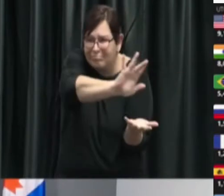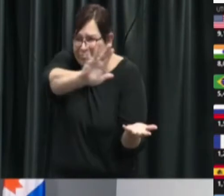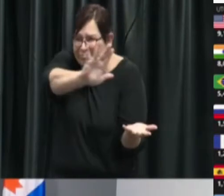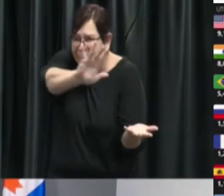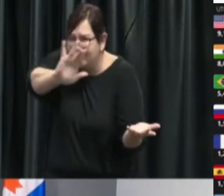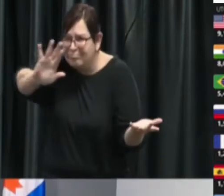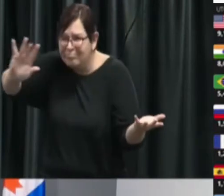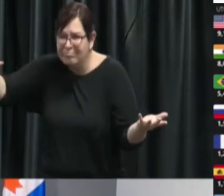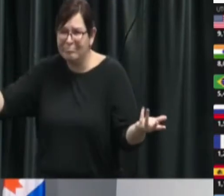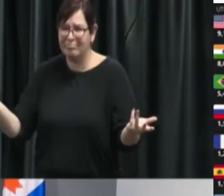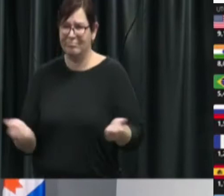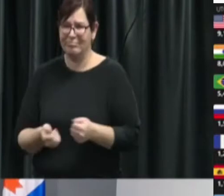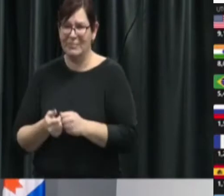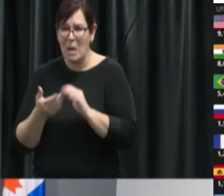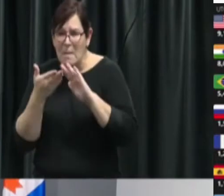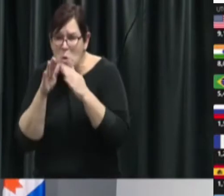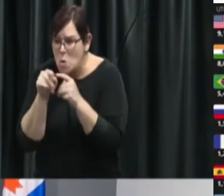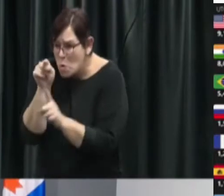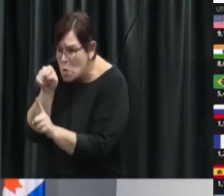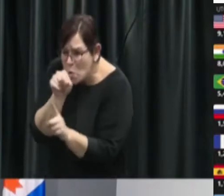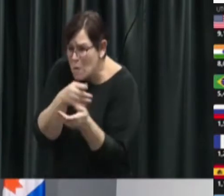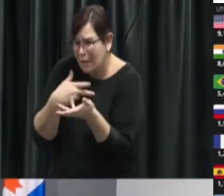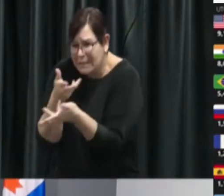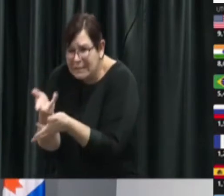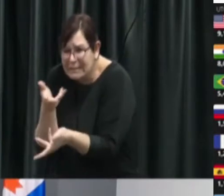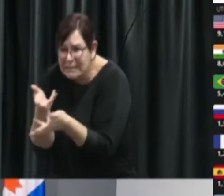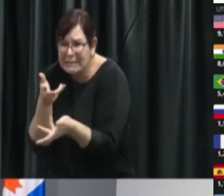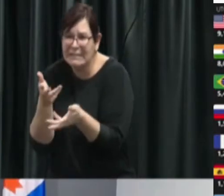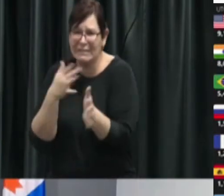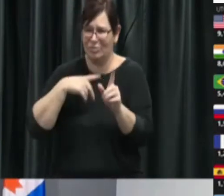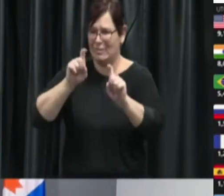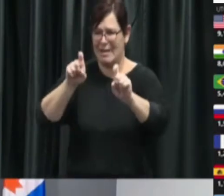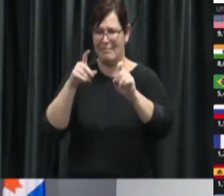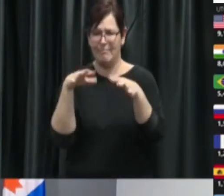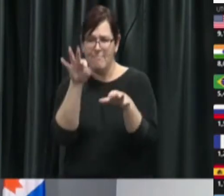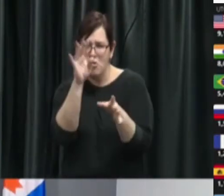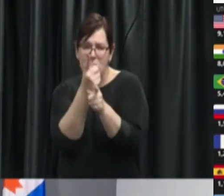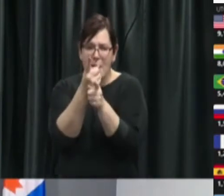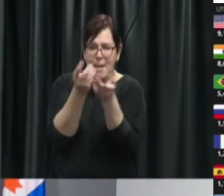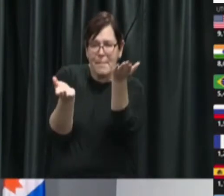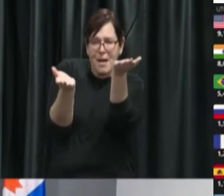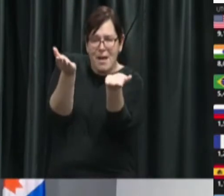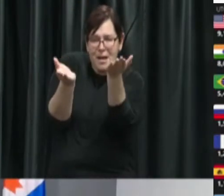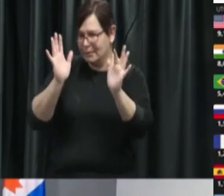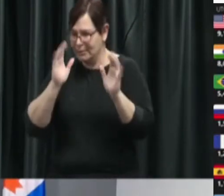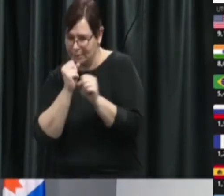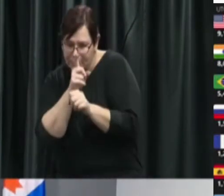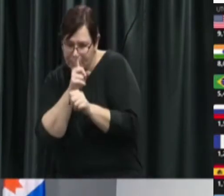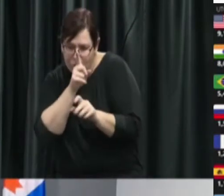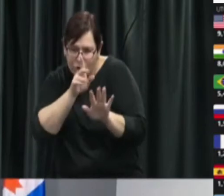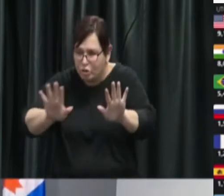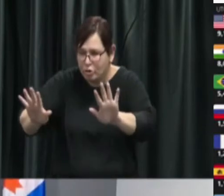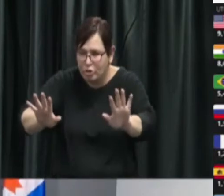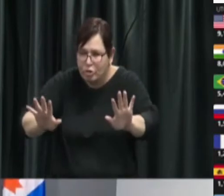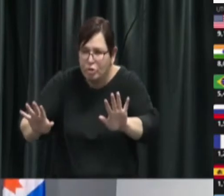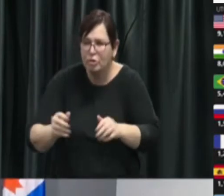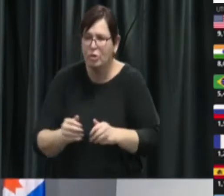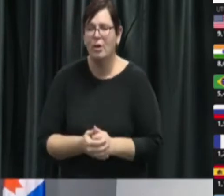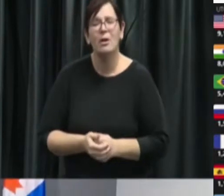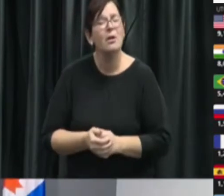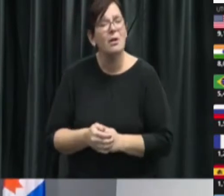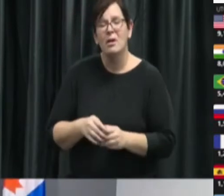communities to try to achieve that balance as best as possible. And I think what I can say is that you will continuously hear us and